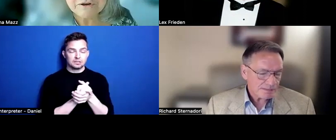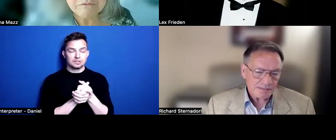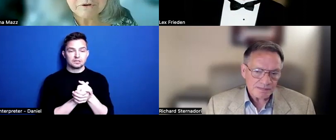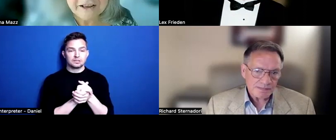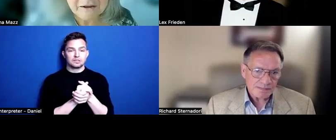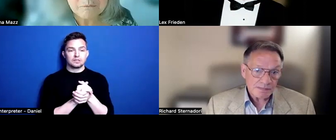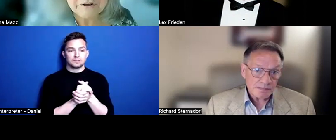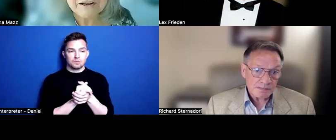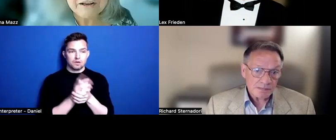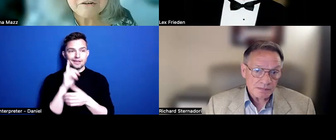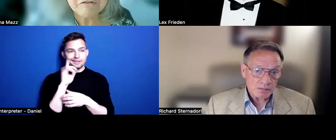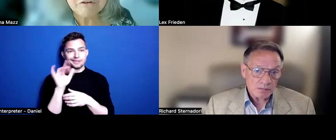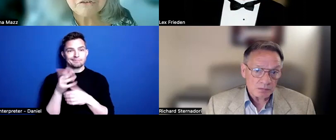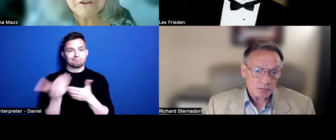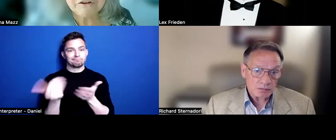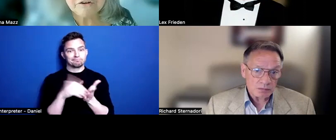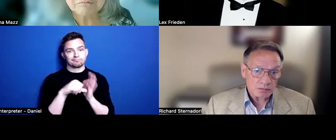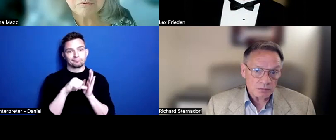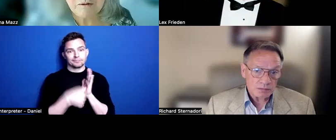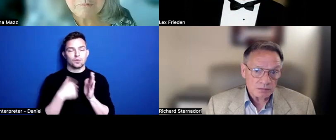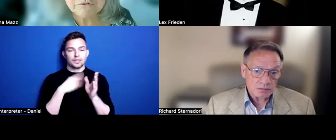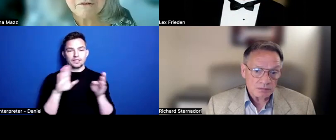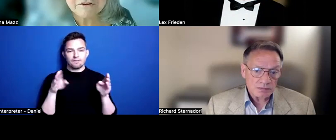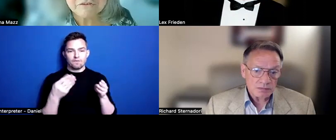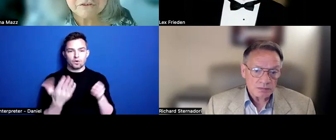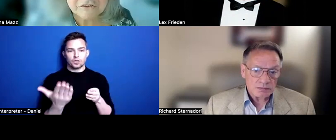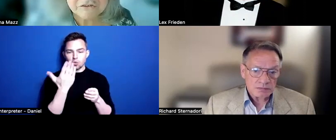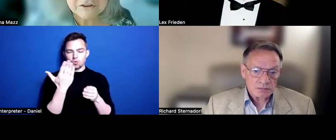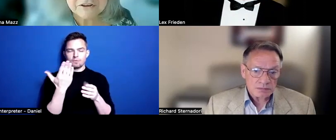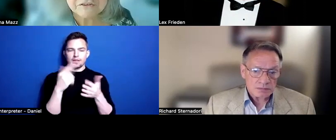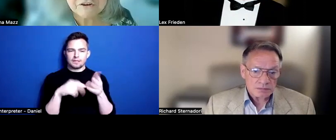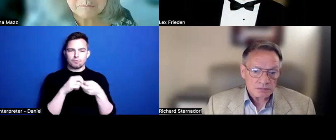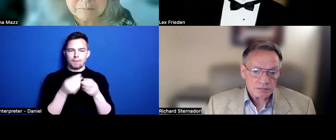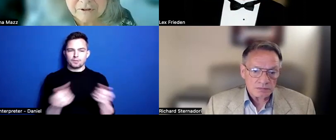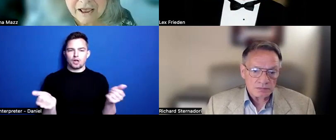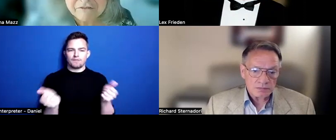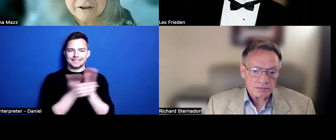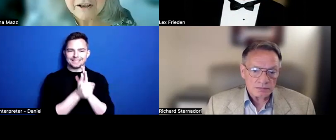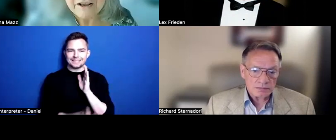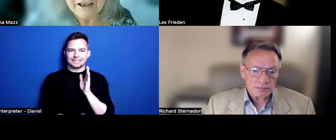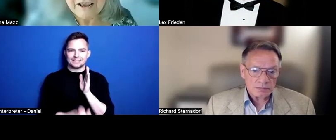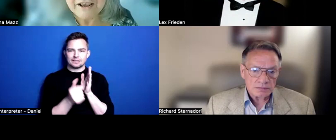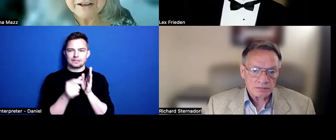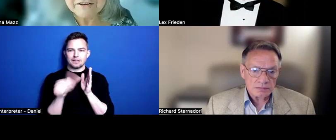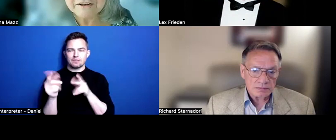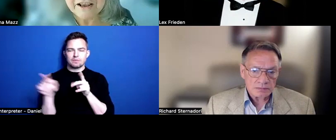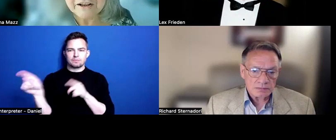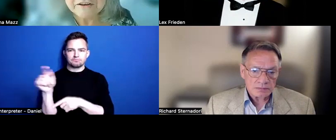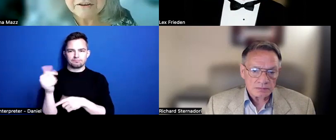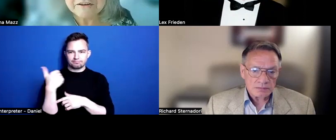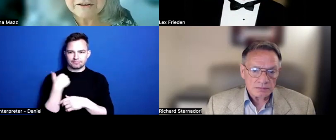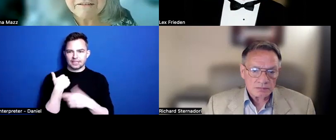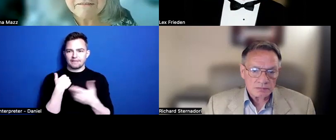I think we need to focus in on those problem-solving skills that these young people have,